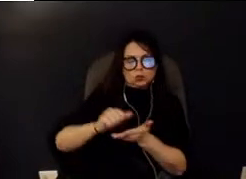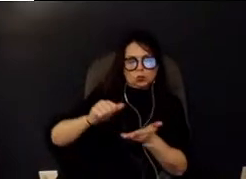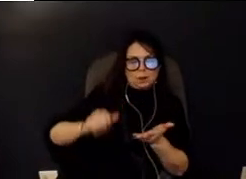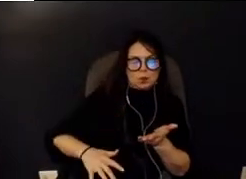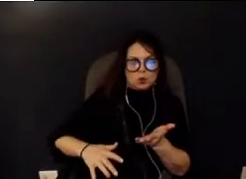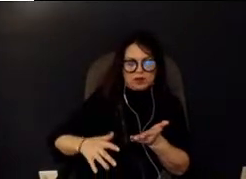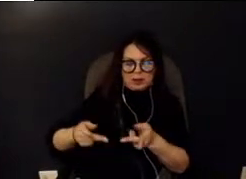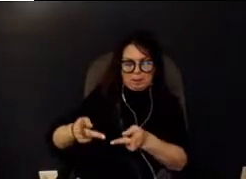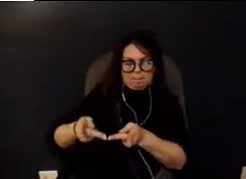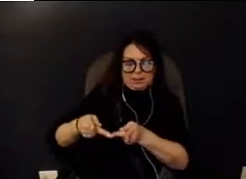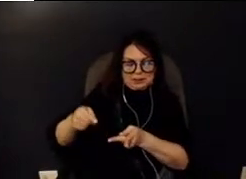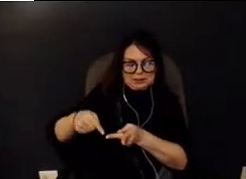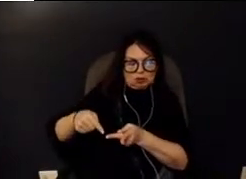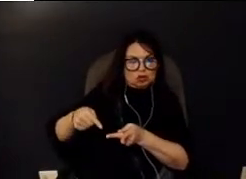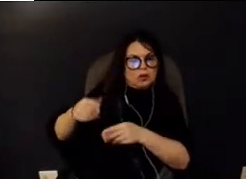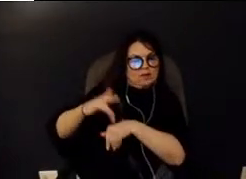removing